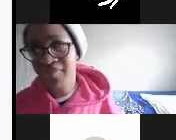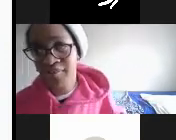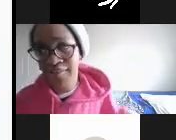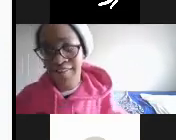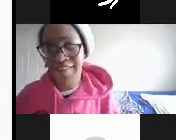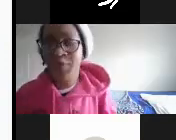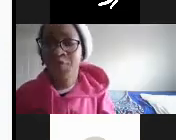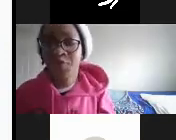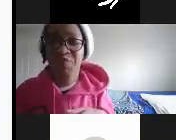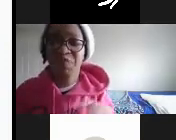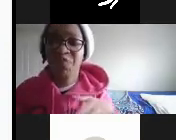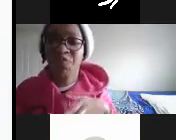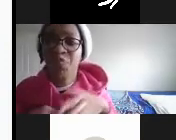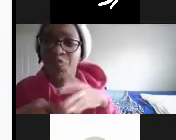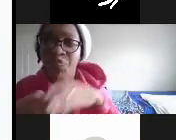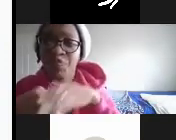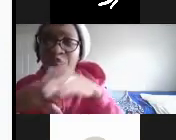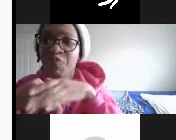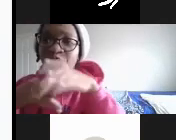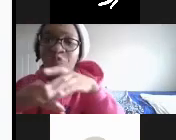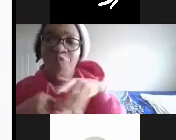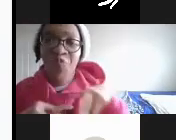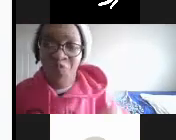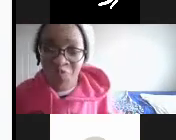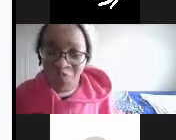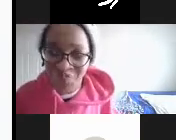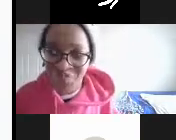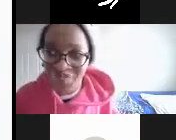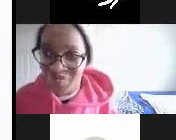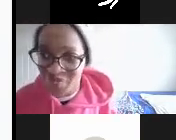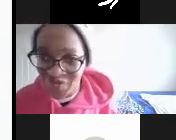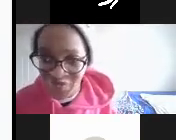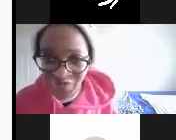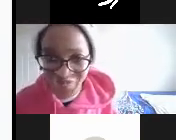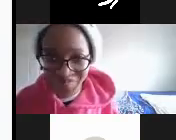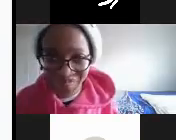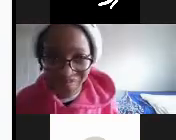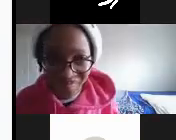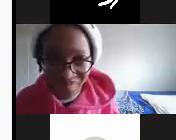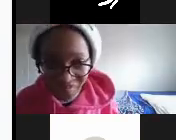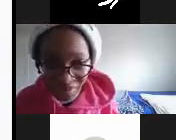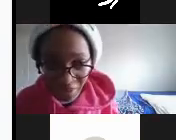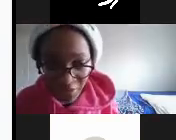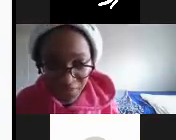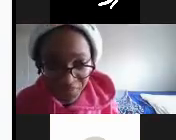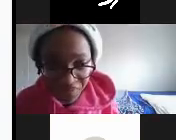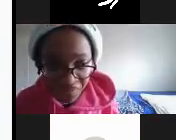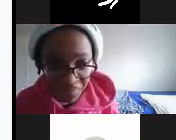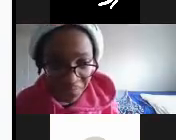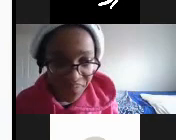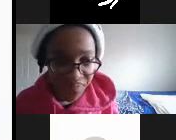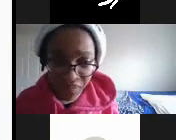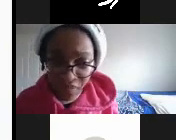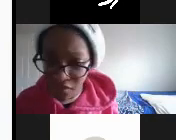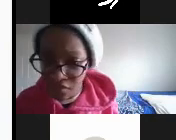are. Yeah, that exactly. That's a great message. You know, we as Serena said, we're going to keep it open just a